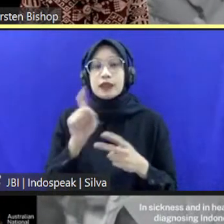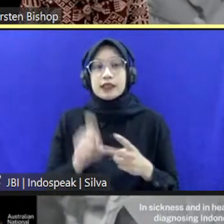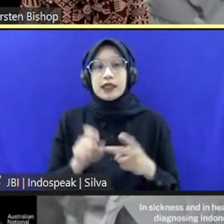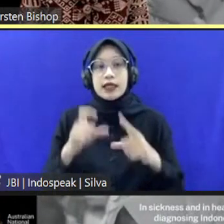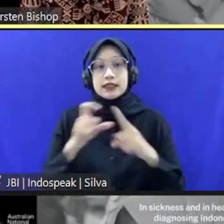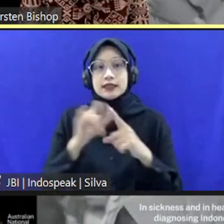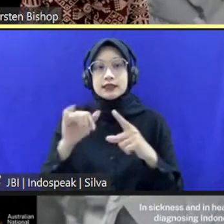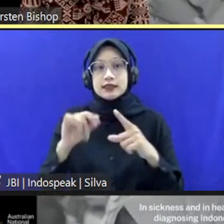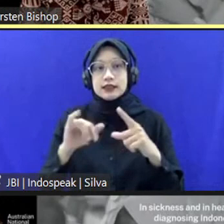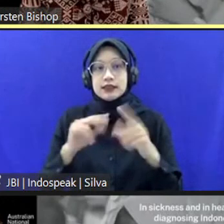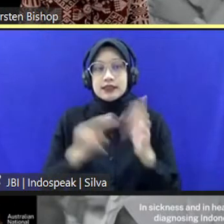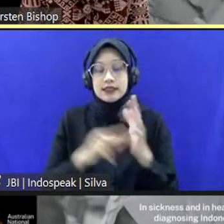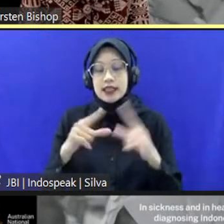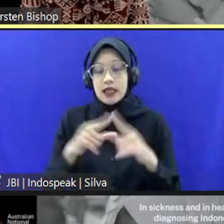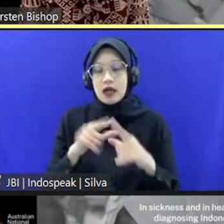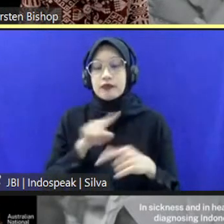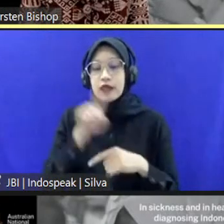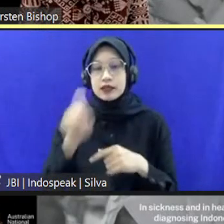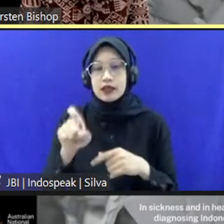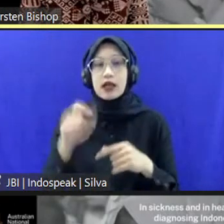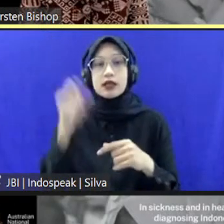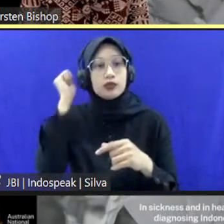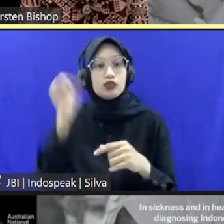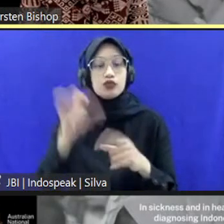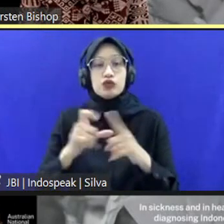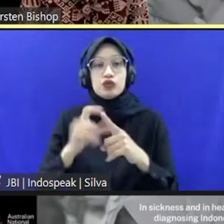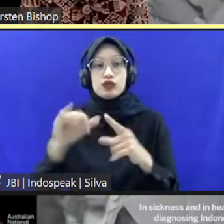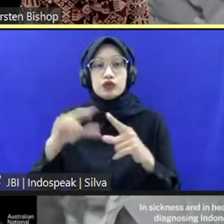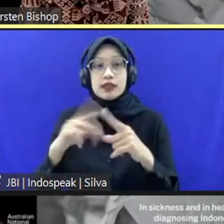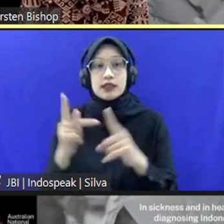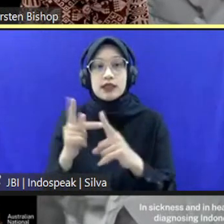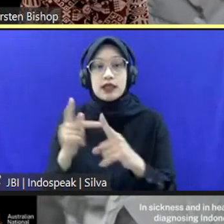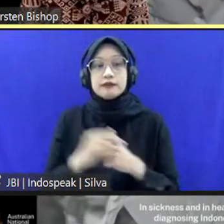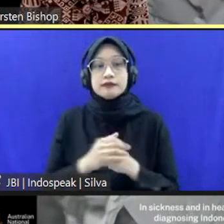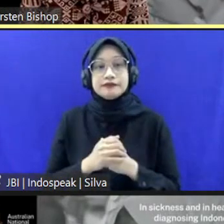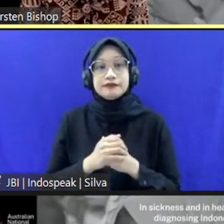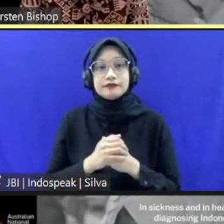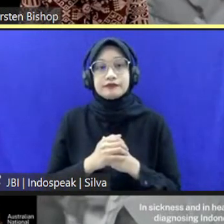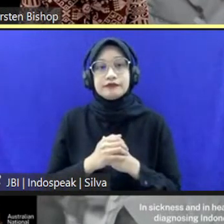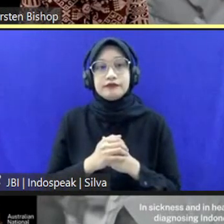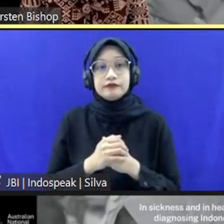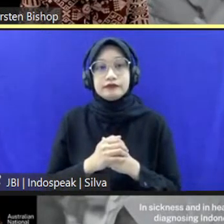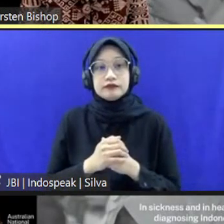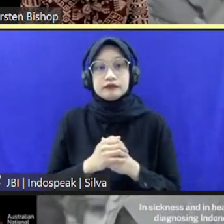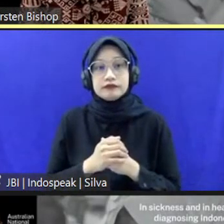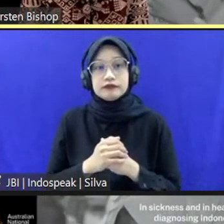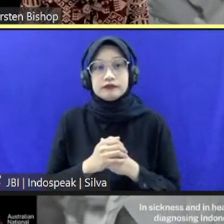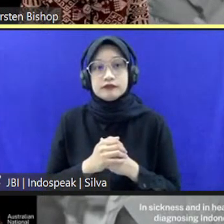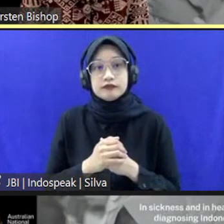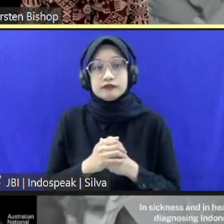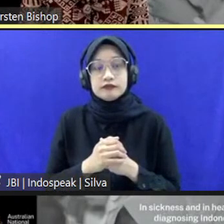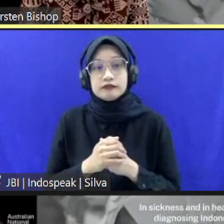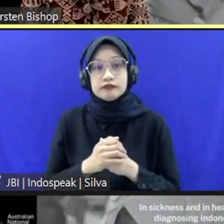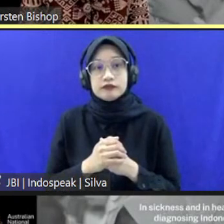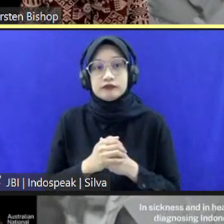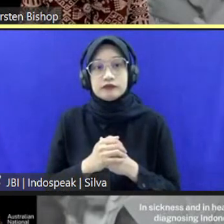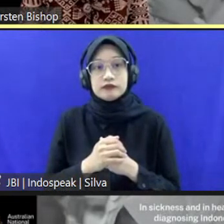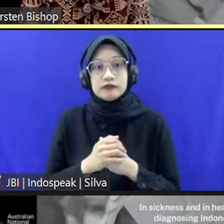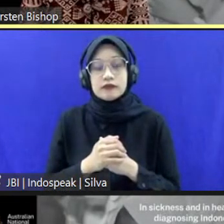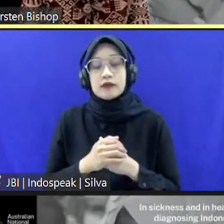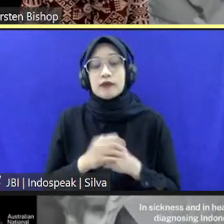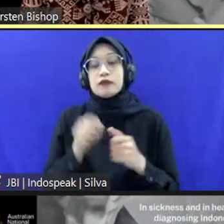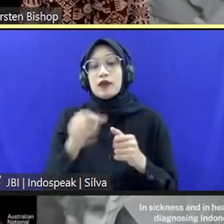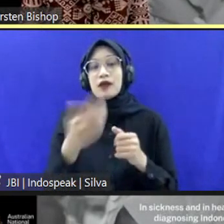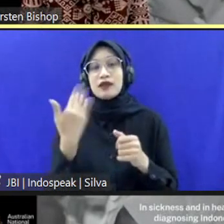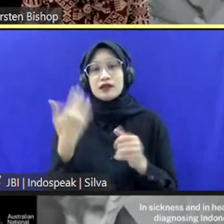Ibu Dia. Why the number of case reports and community-based surveillance shows different trends in the graphs.